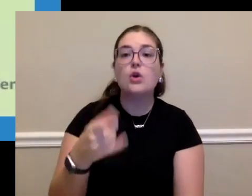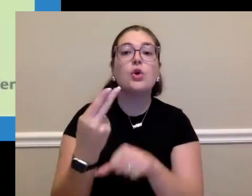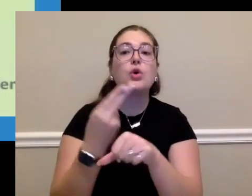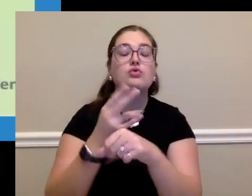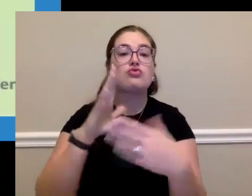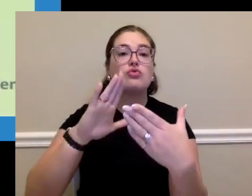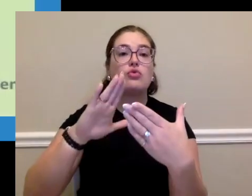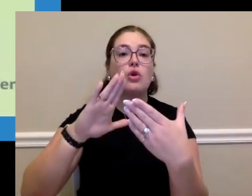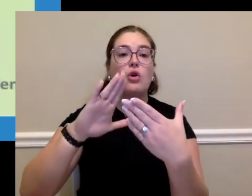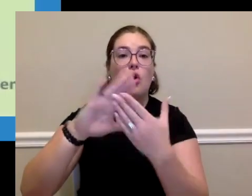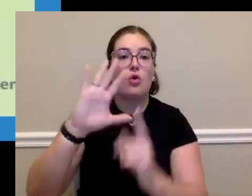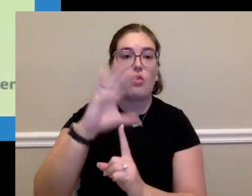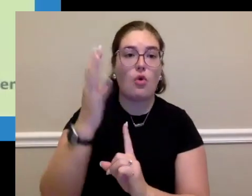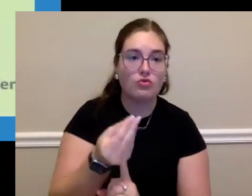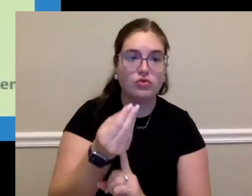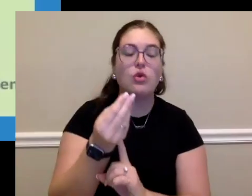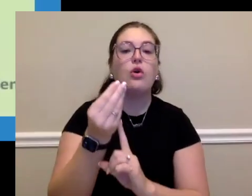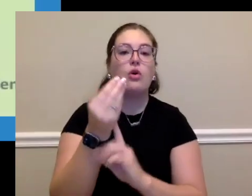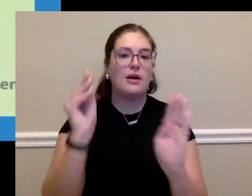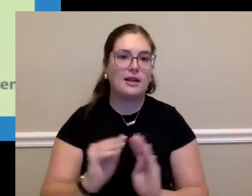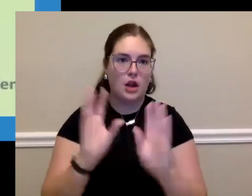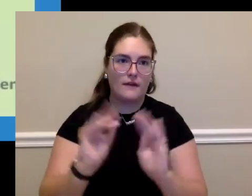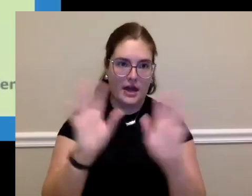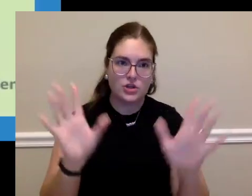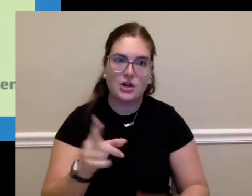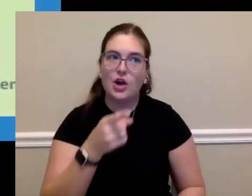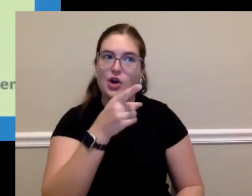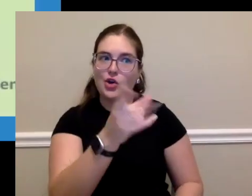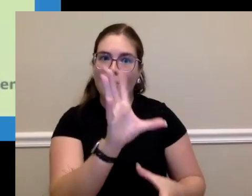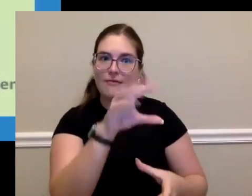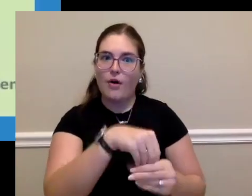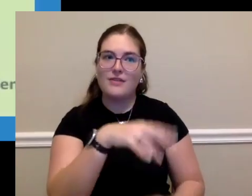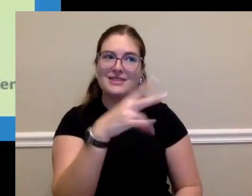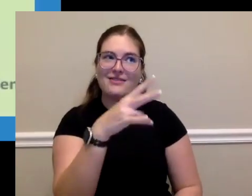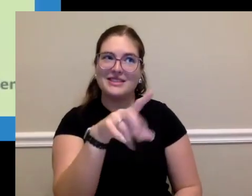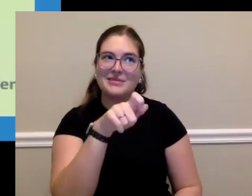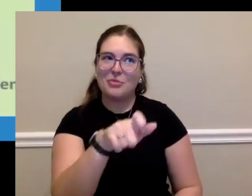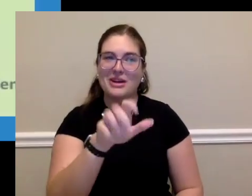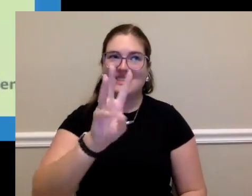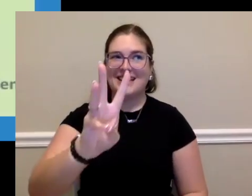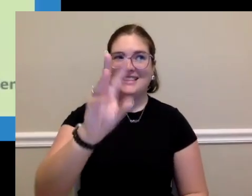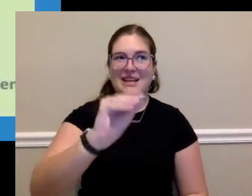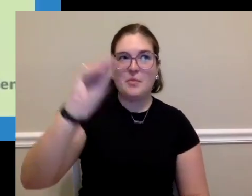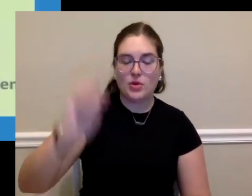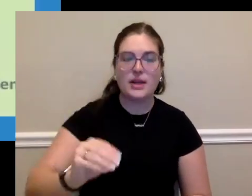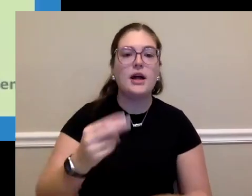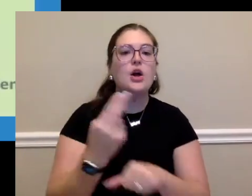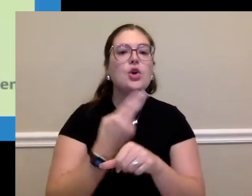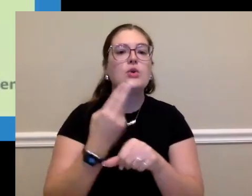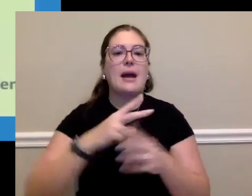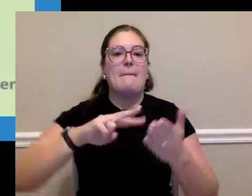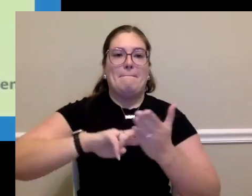cultural clarification, right? So you're among the 17.6% here who are using meaning clarification